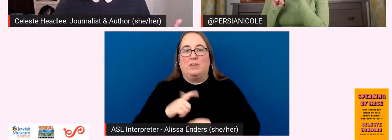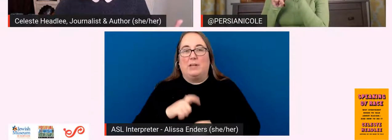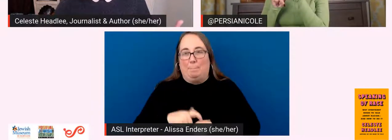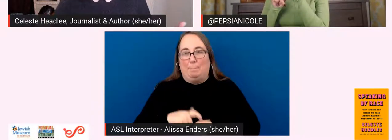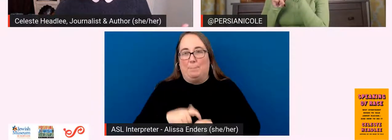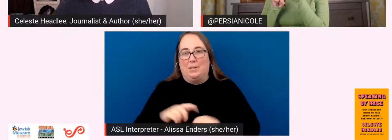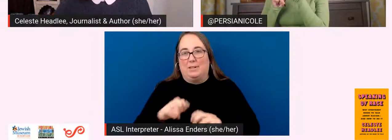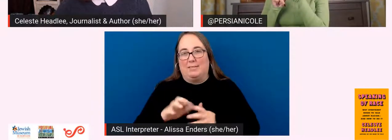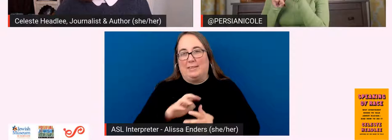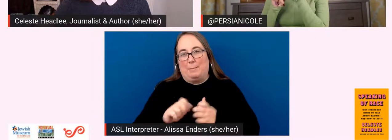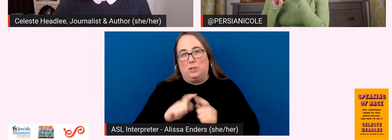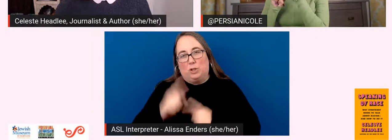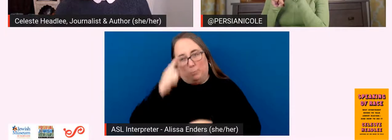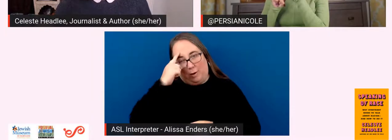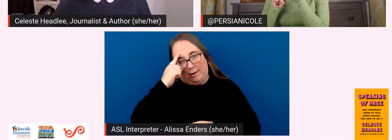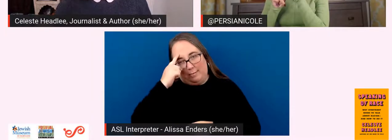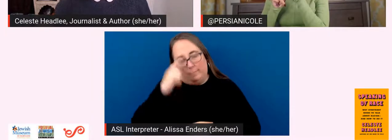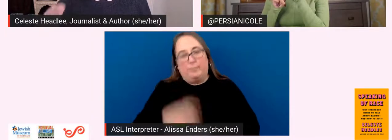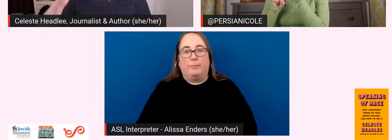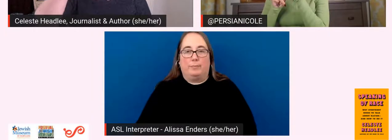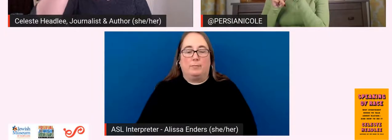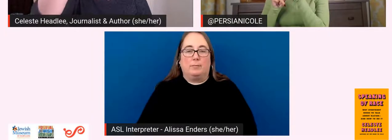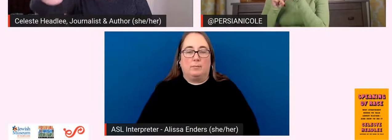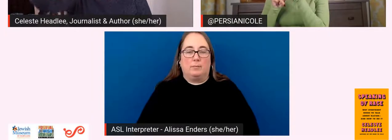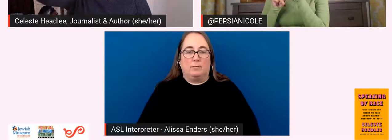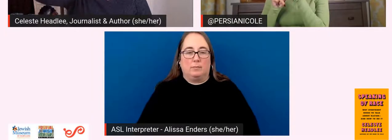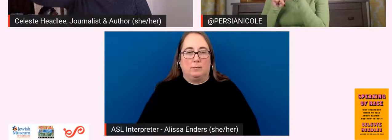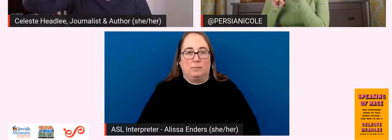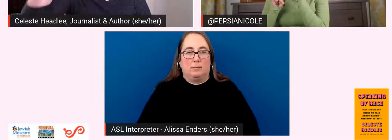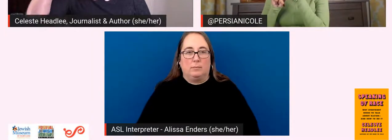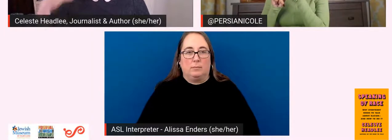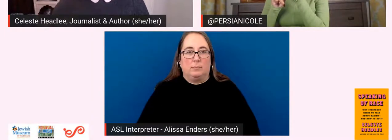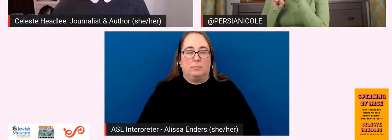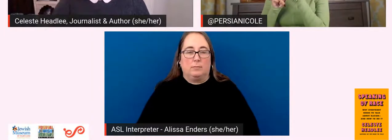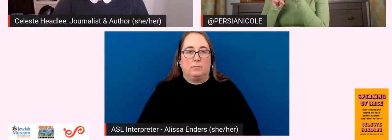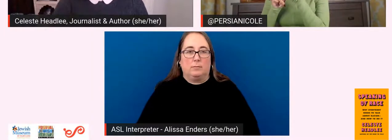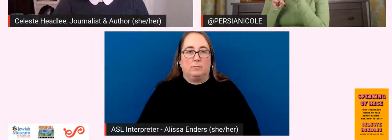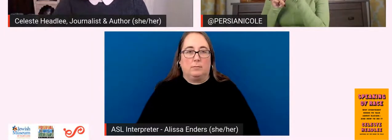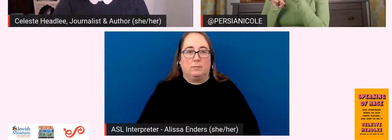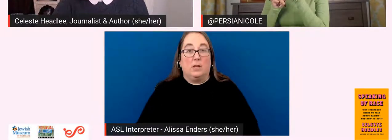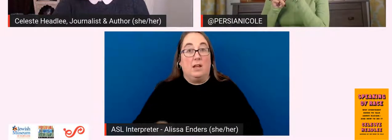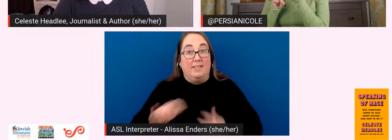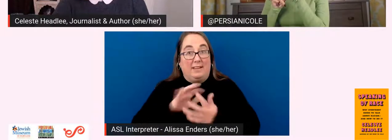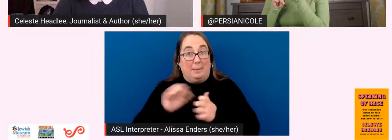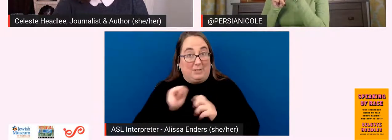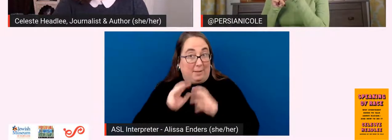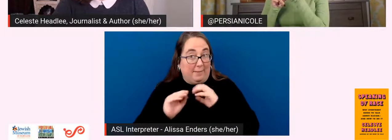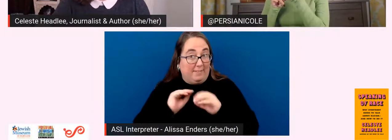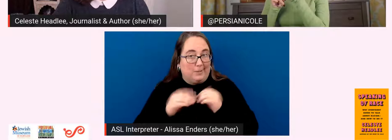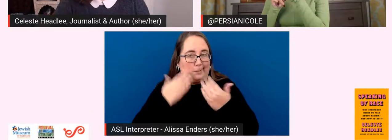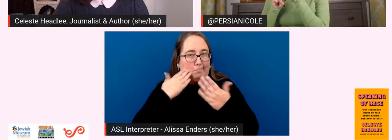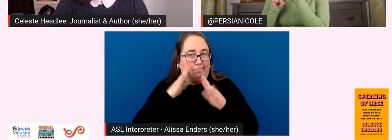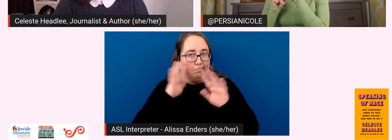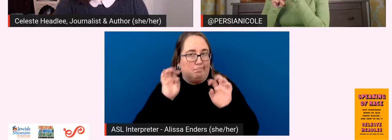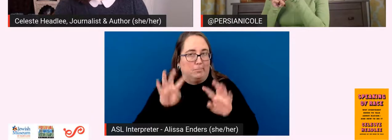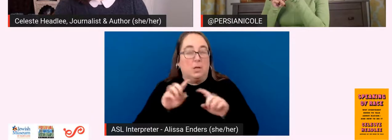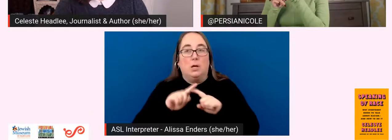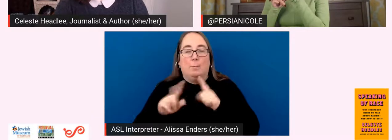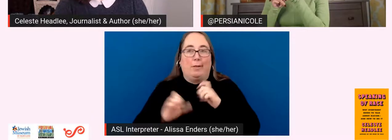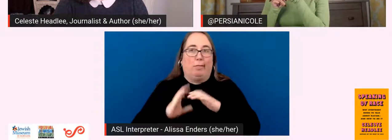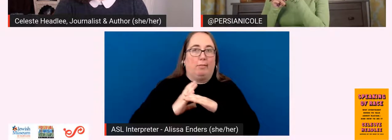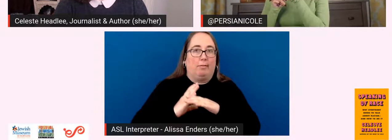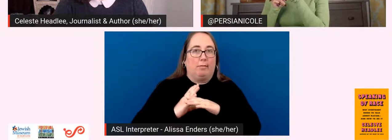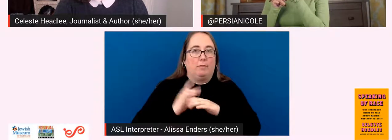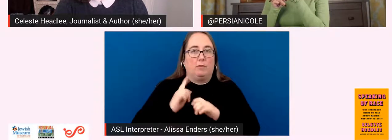does real damage to your brain. And we're not sure if that damage is reversible, but it definitely gets in the way of